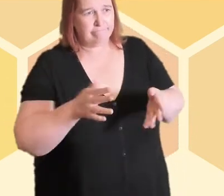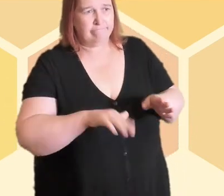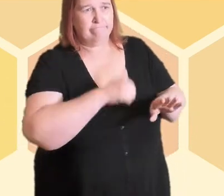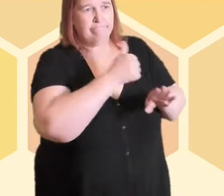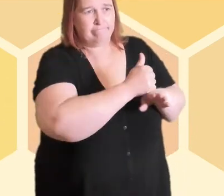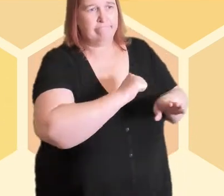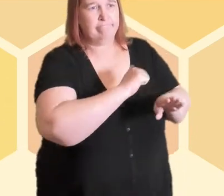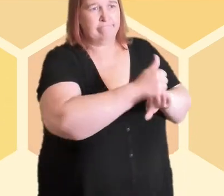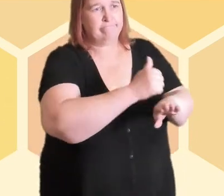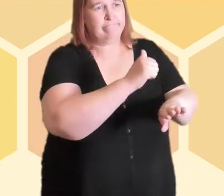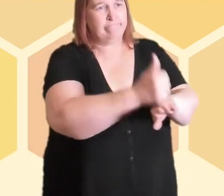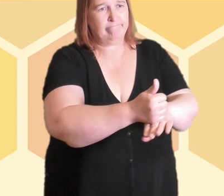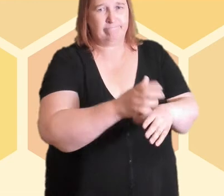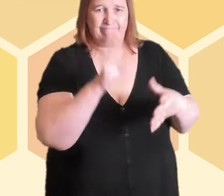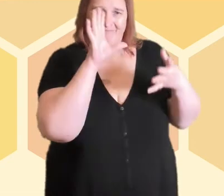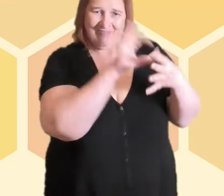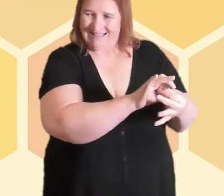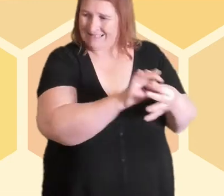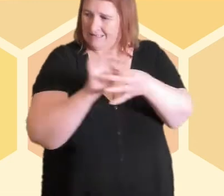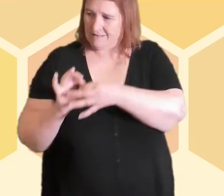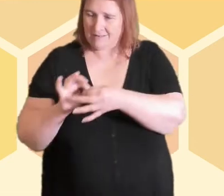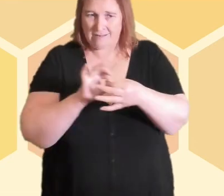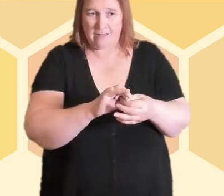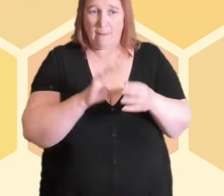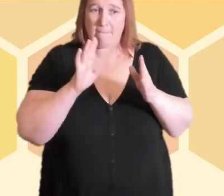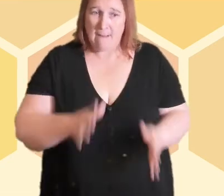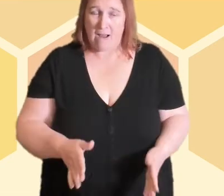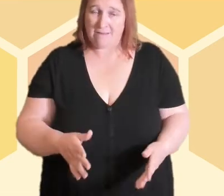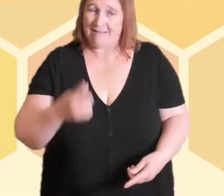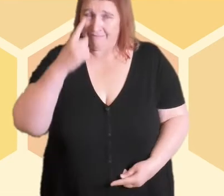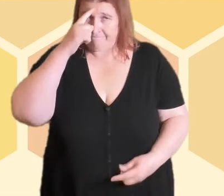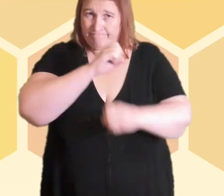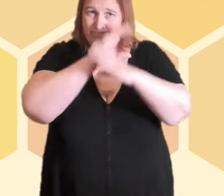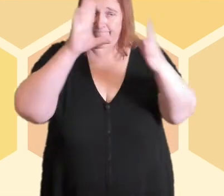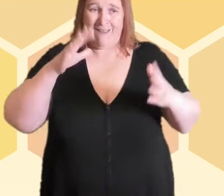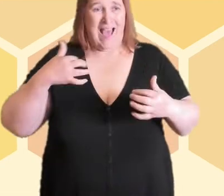themselves. We must embrace this adventure.